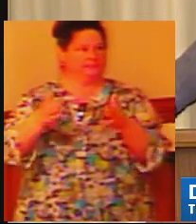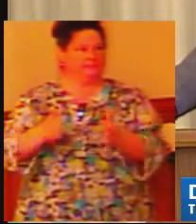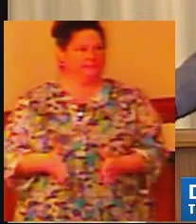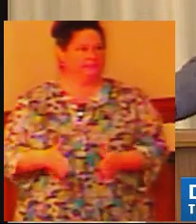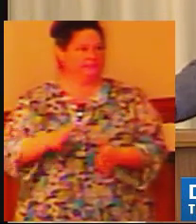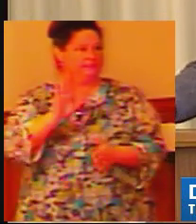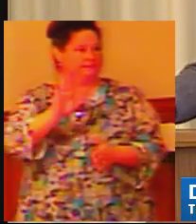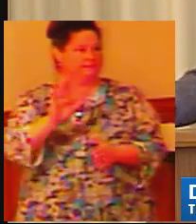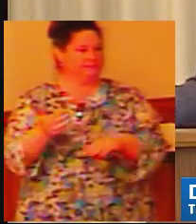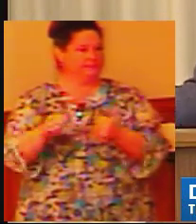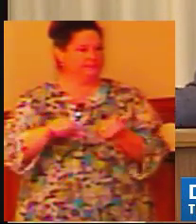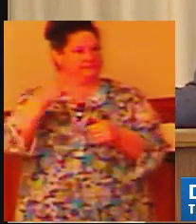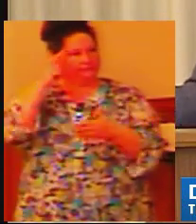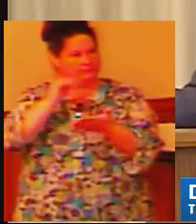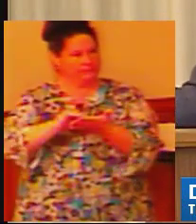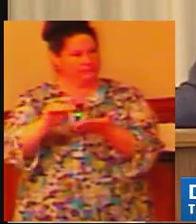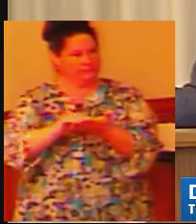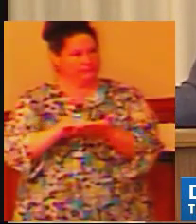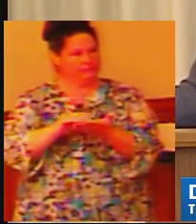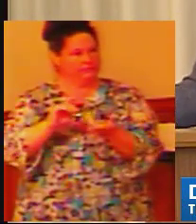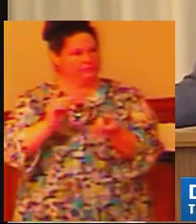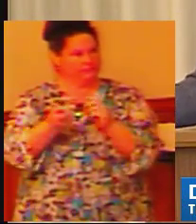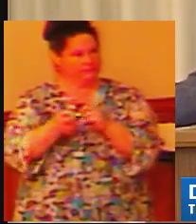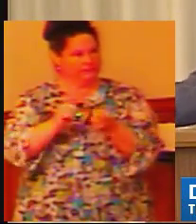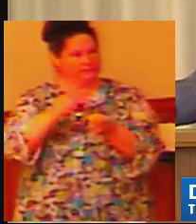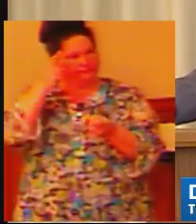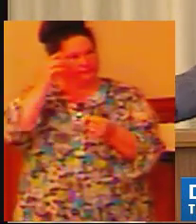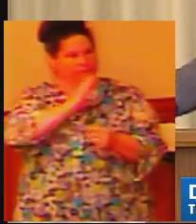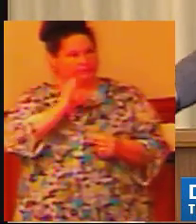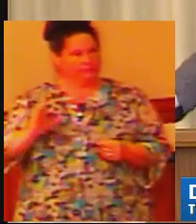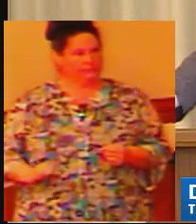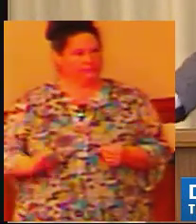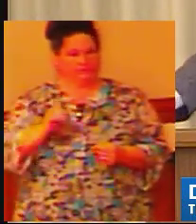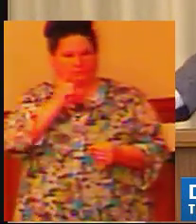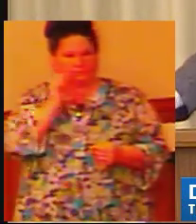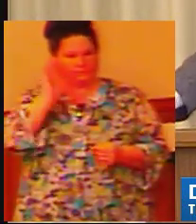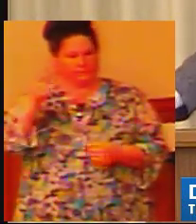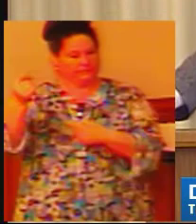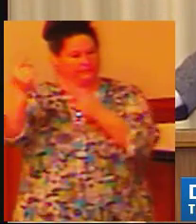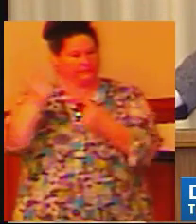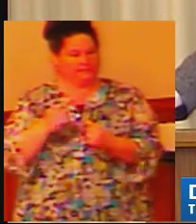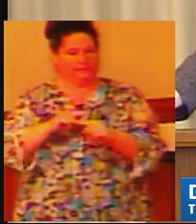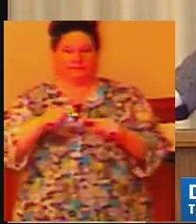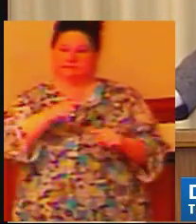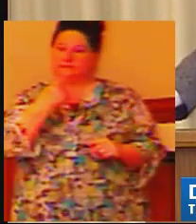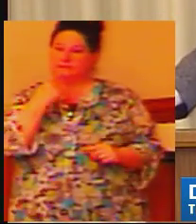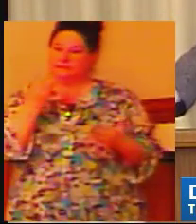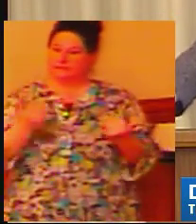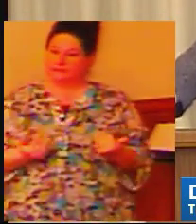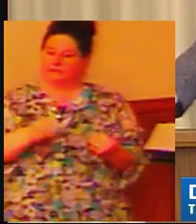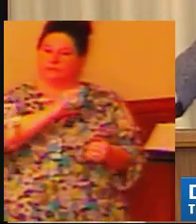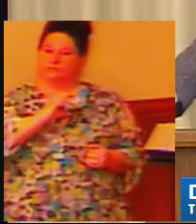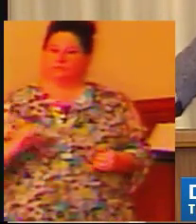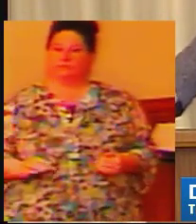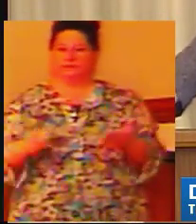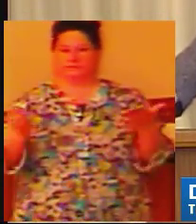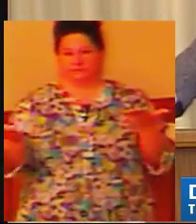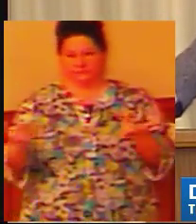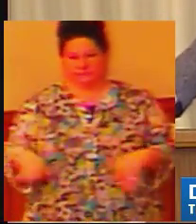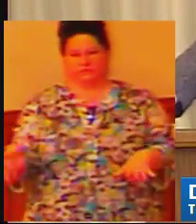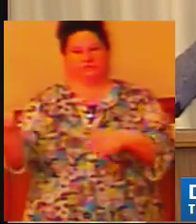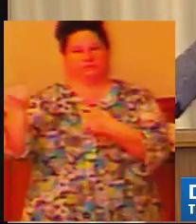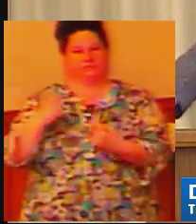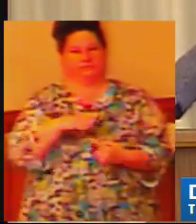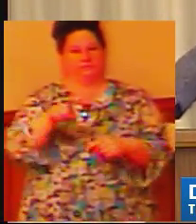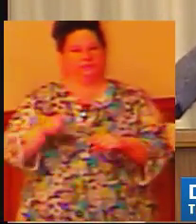which was for repentance for the man, for the Christ that was to come. He said, Christ has come. Now you need to be baptized